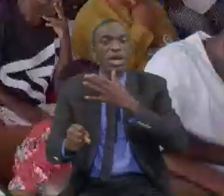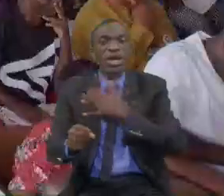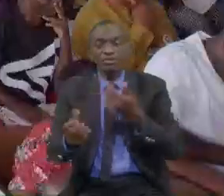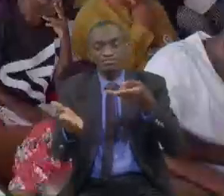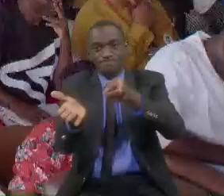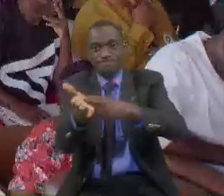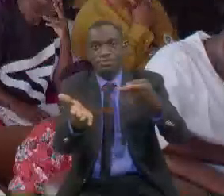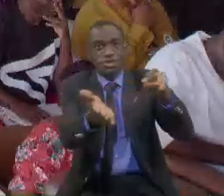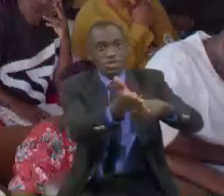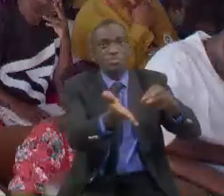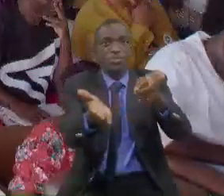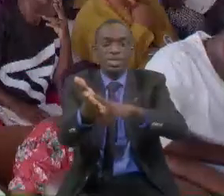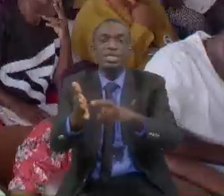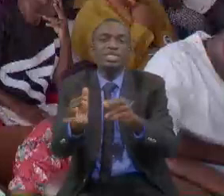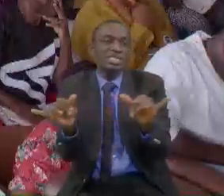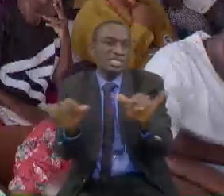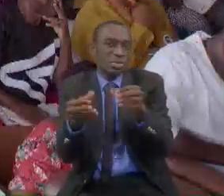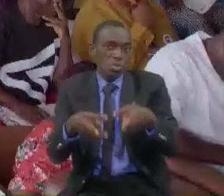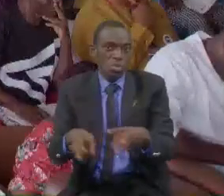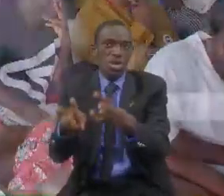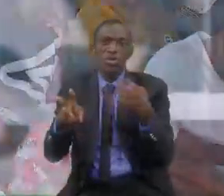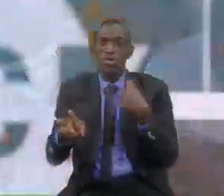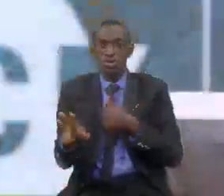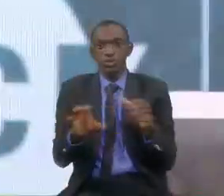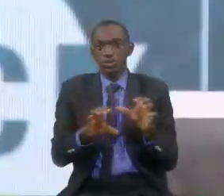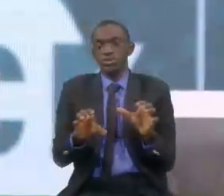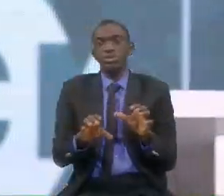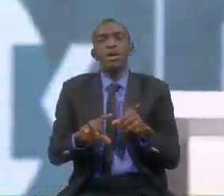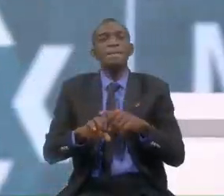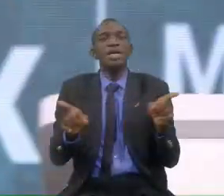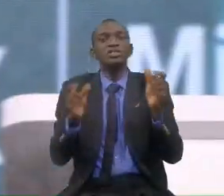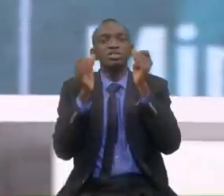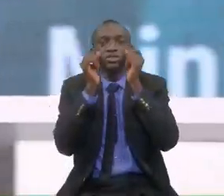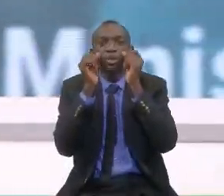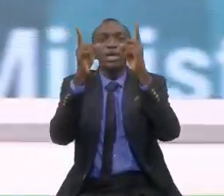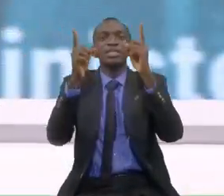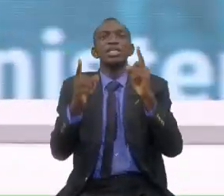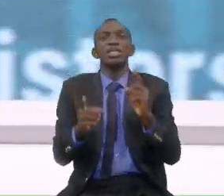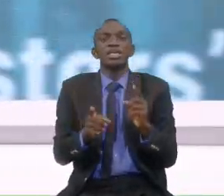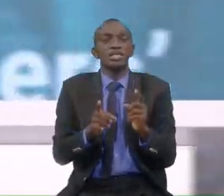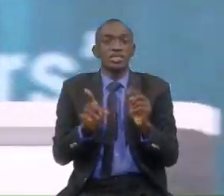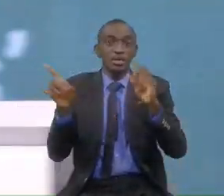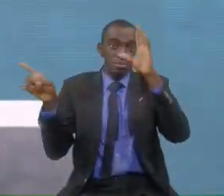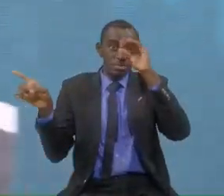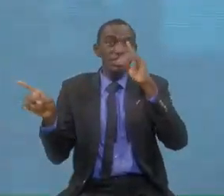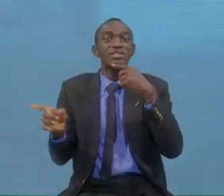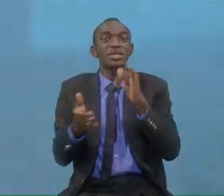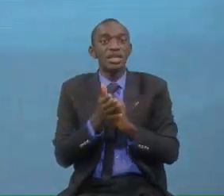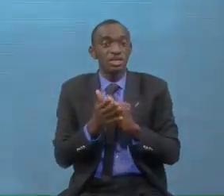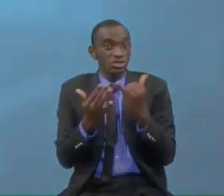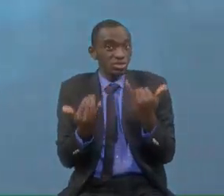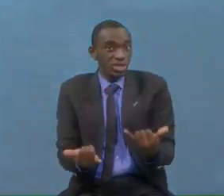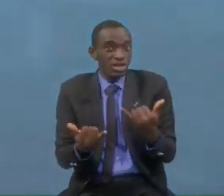normally do. And then, surprisingly, he said, tonight, I will not be praying for the